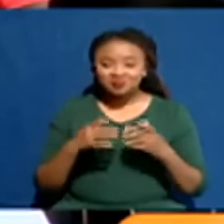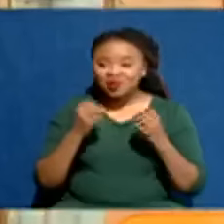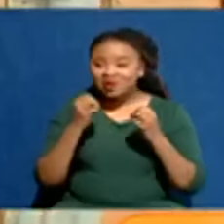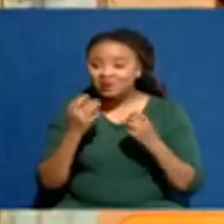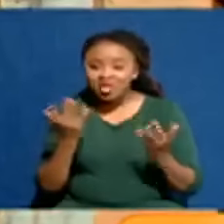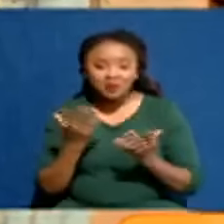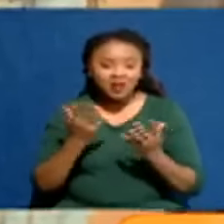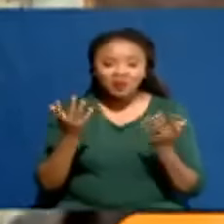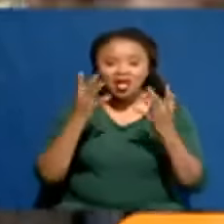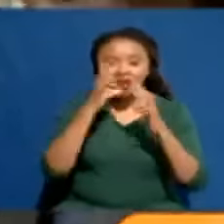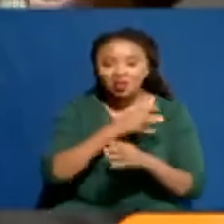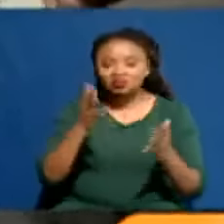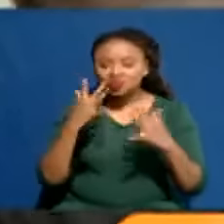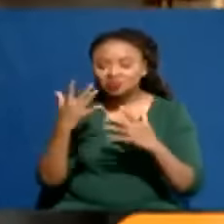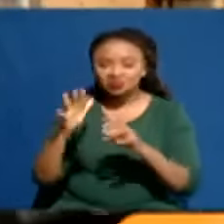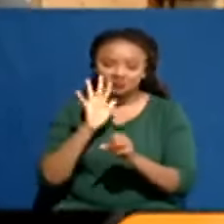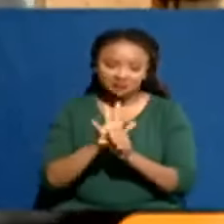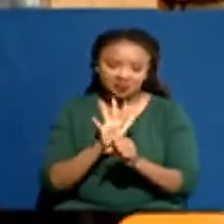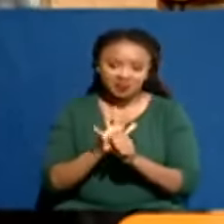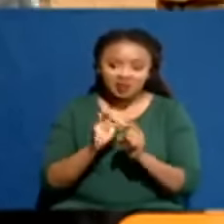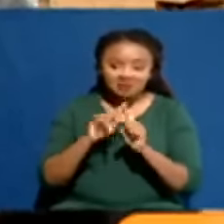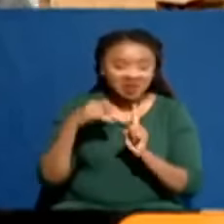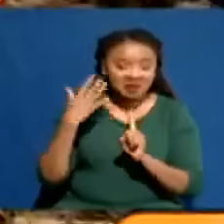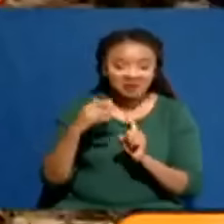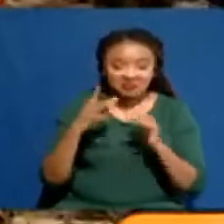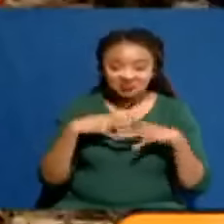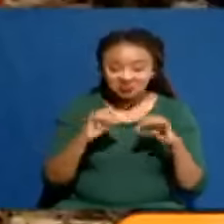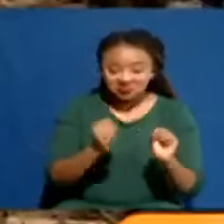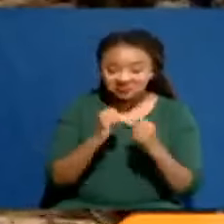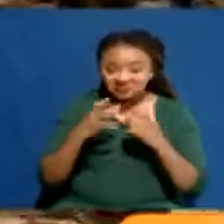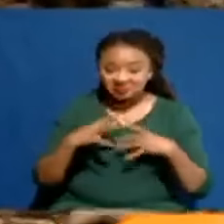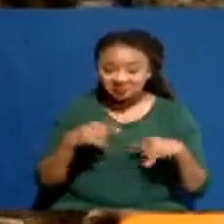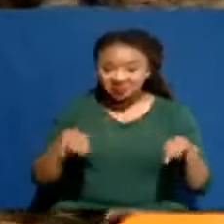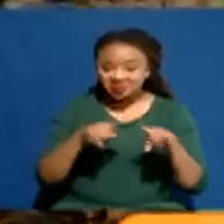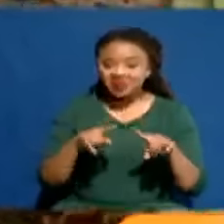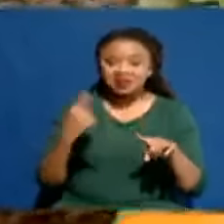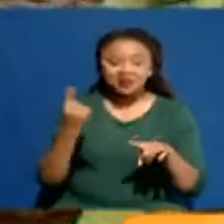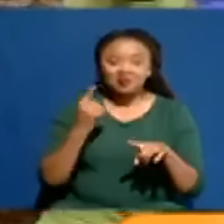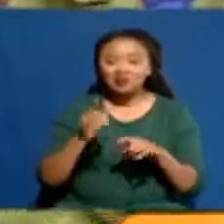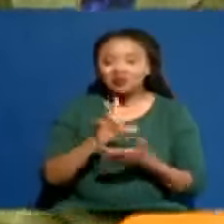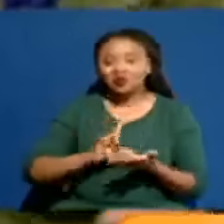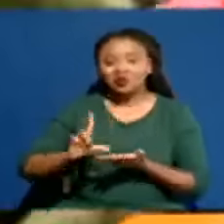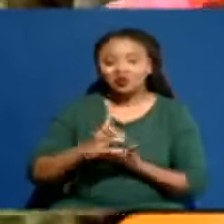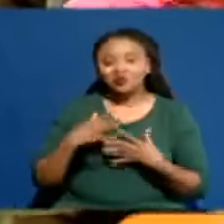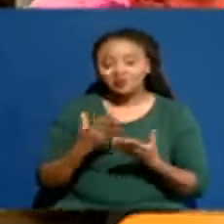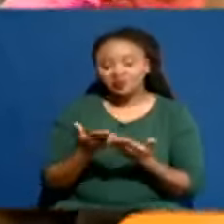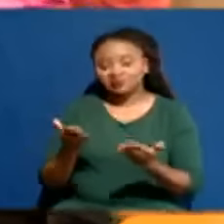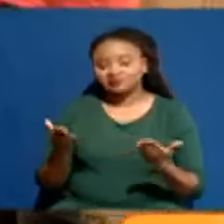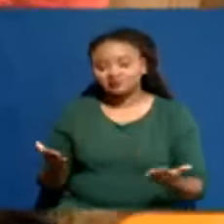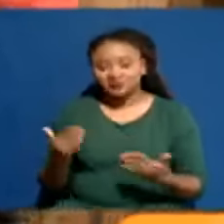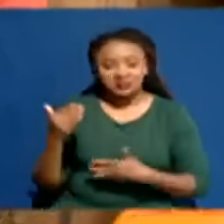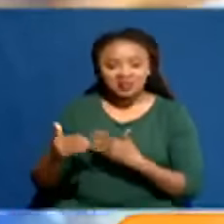unaccounted for, with the rescue team majorly comprising of the locals combing through the river downstream without